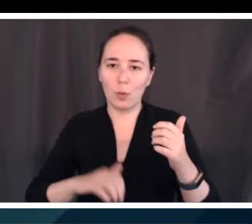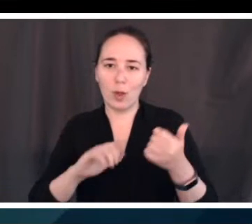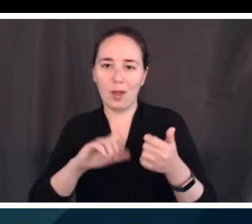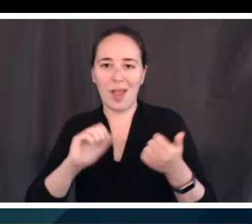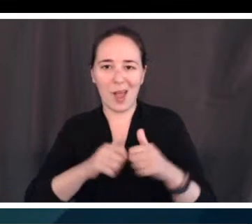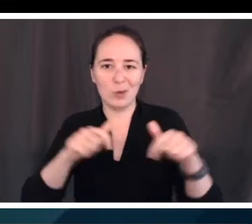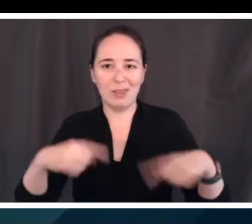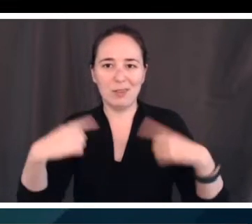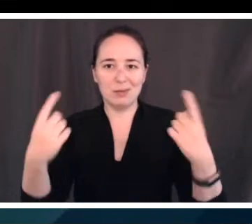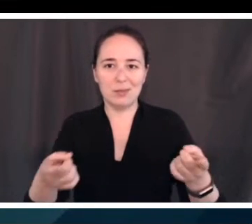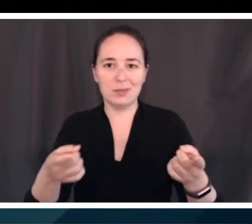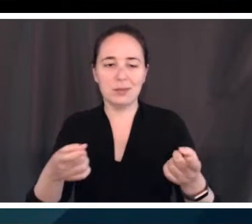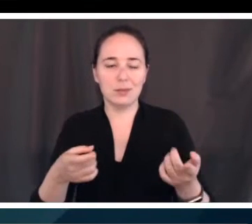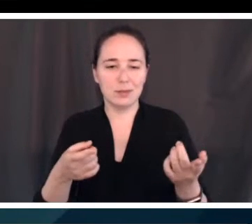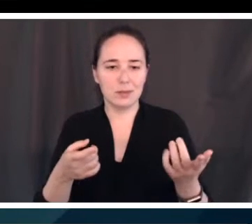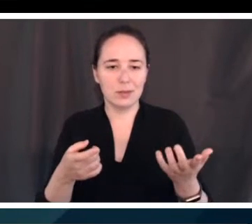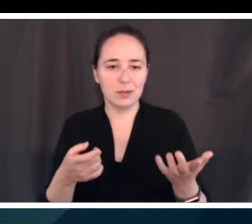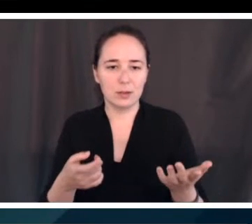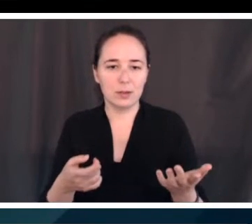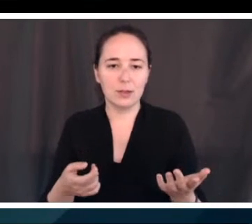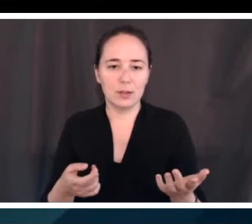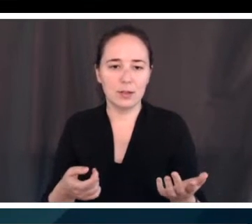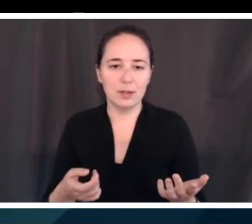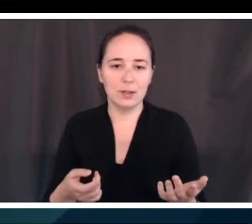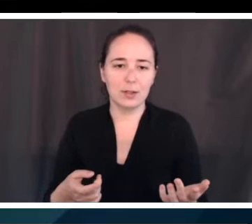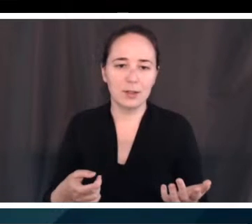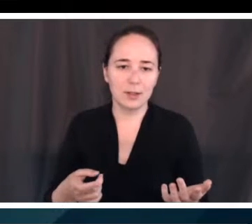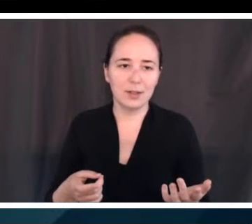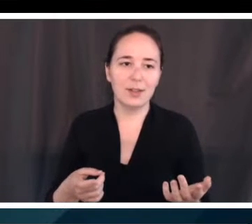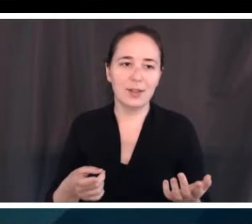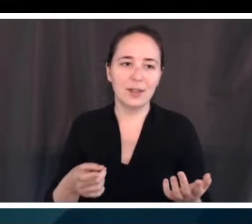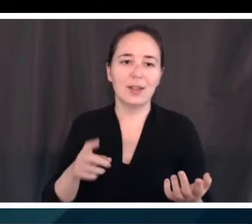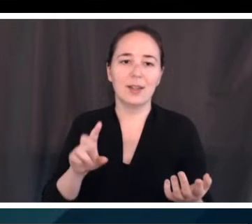It's been a time of great reflection.